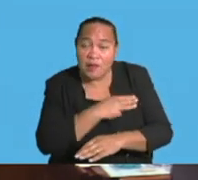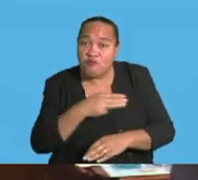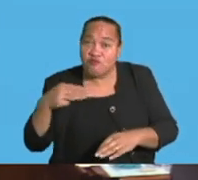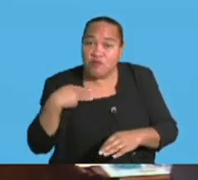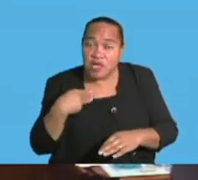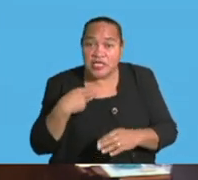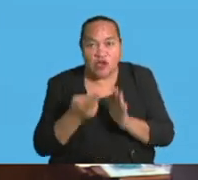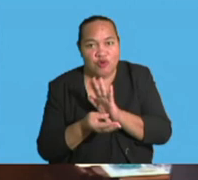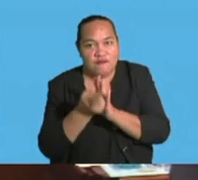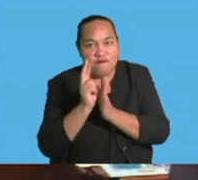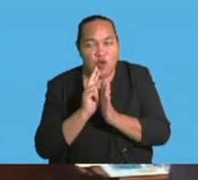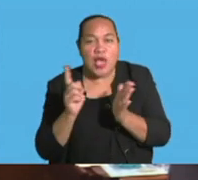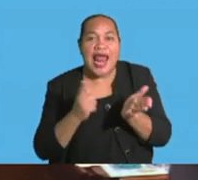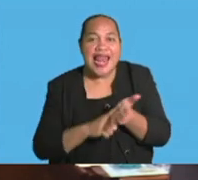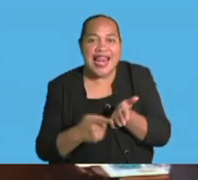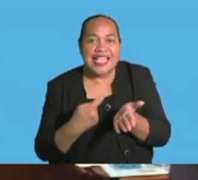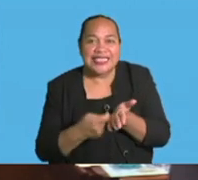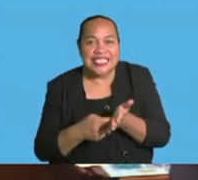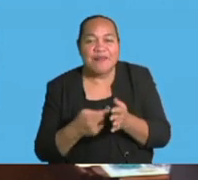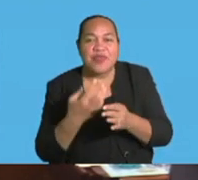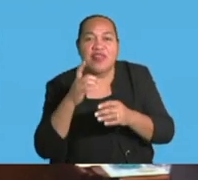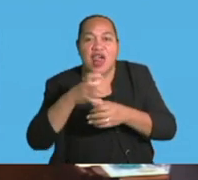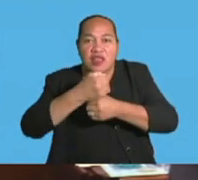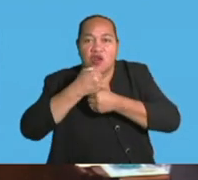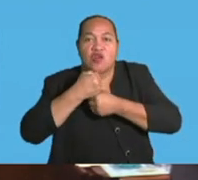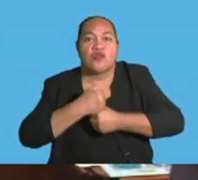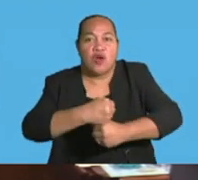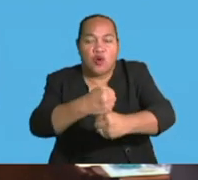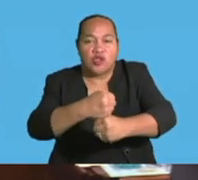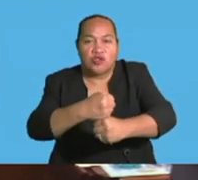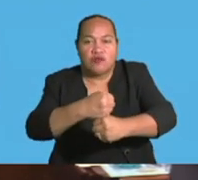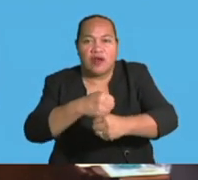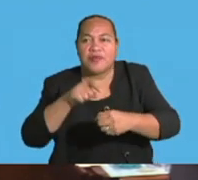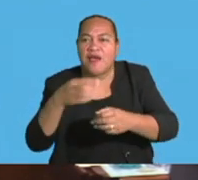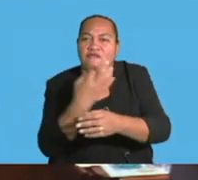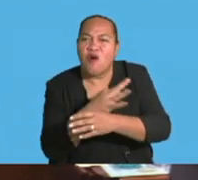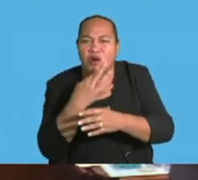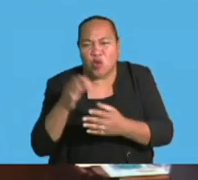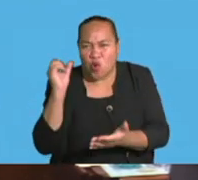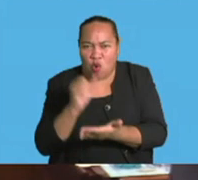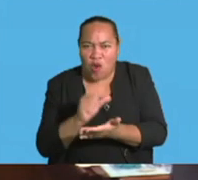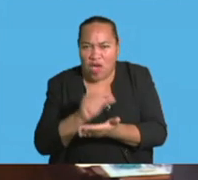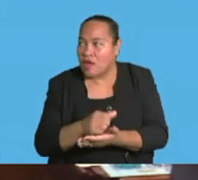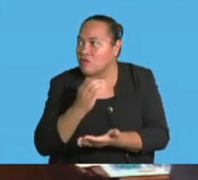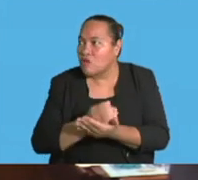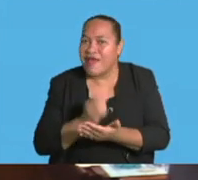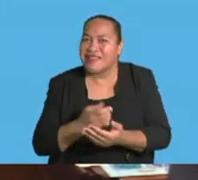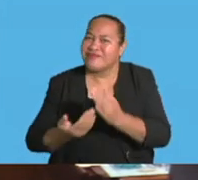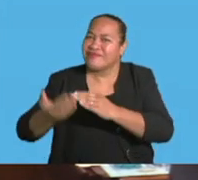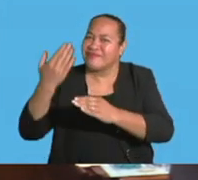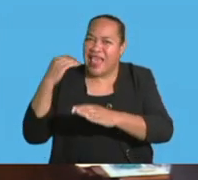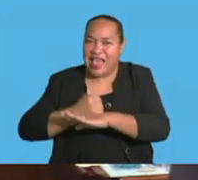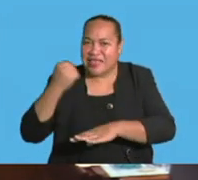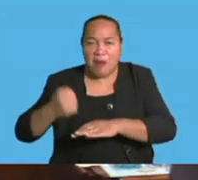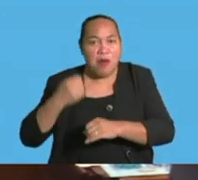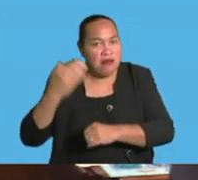the lease for the Doloi Suba Forest Park to correct the injustice that previous governments have made to the resource owners,